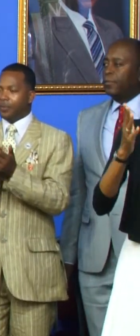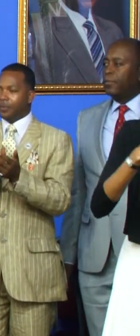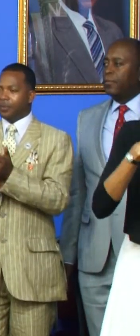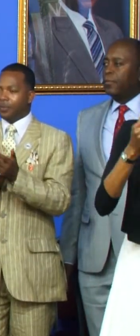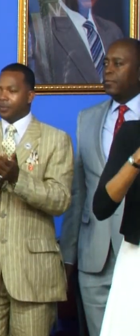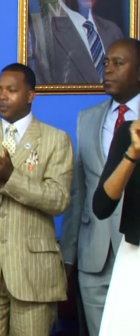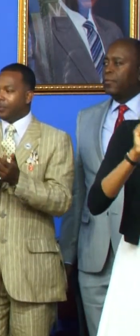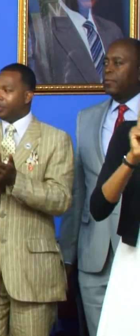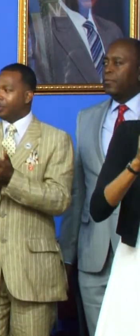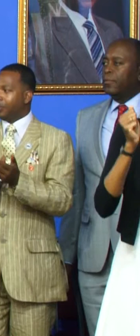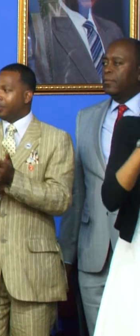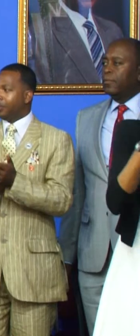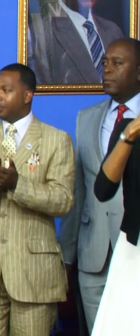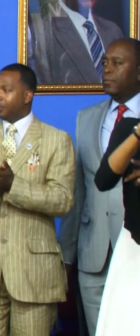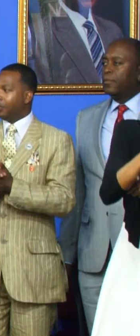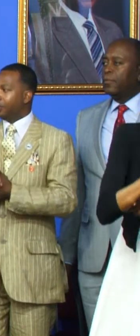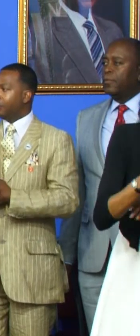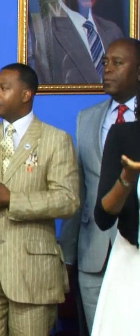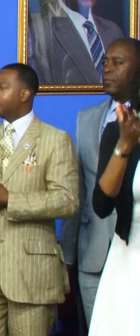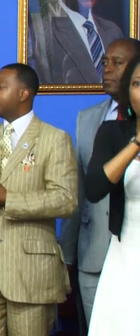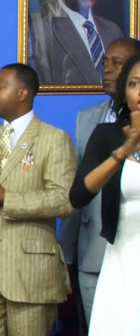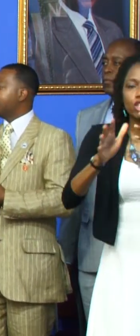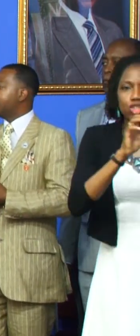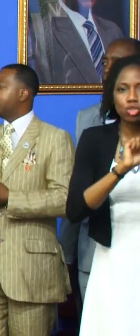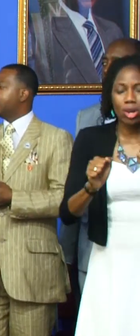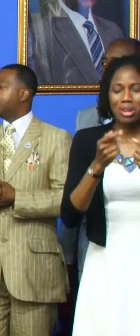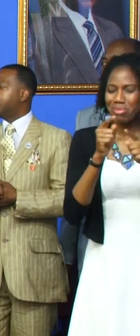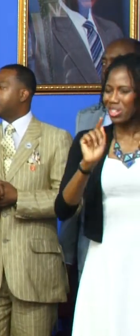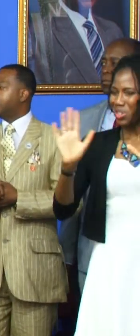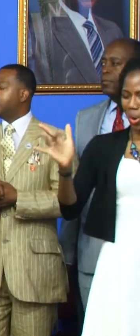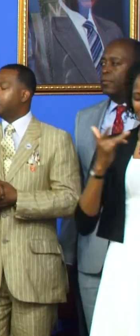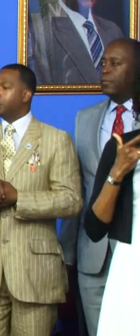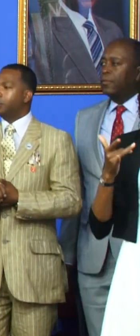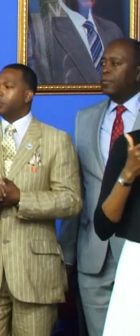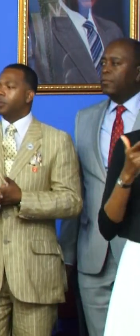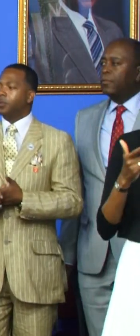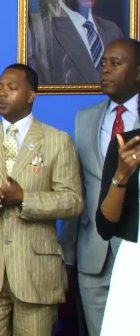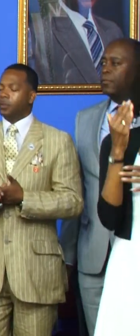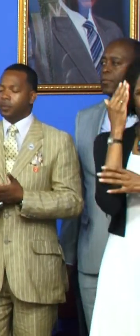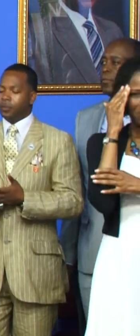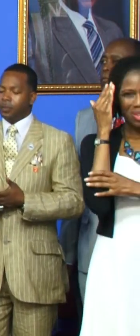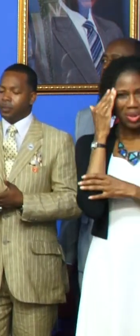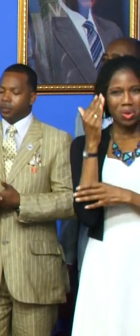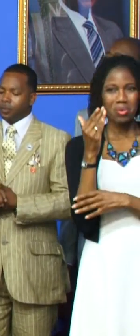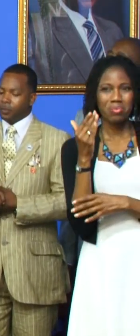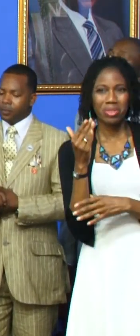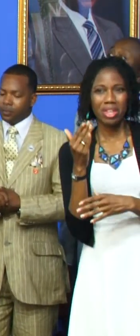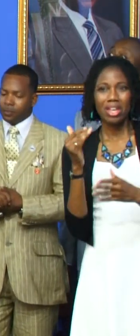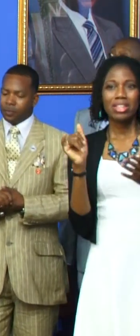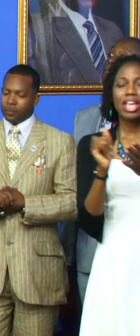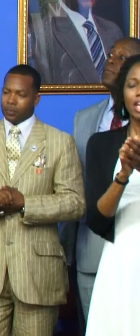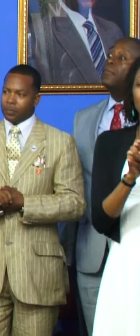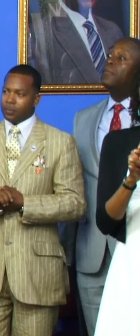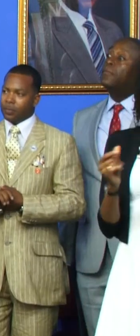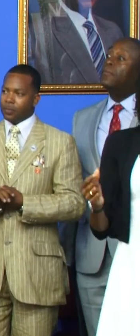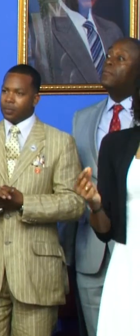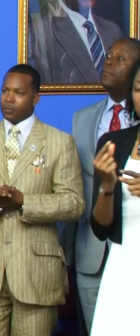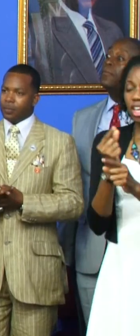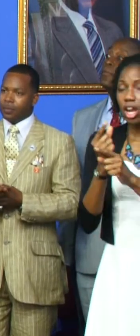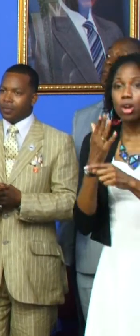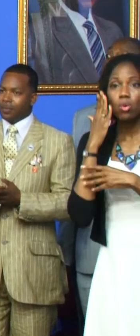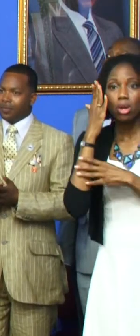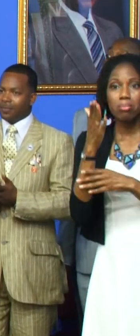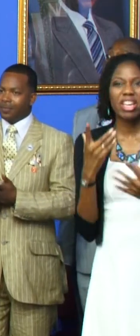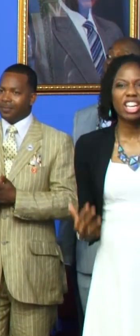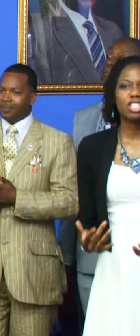Oh, don't worry about them, Minister Foy. They gonna be consumed putting you in the fire. But they